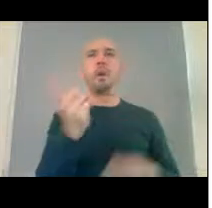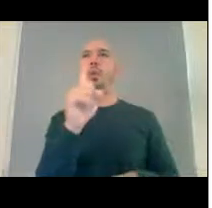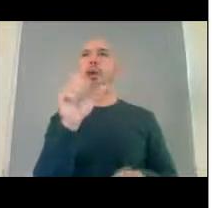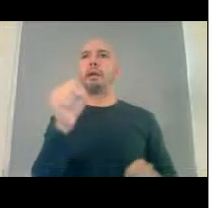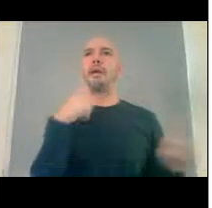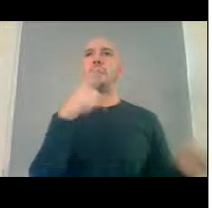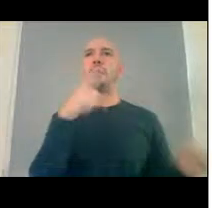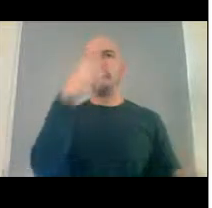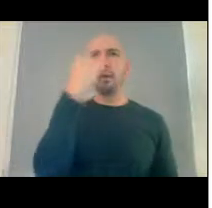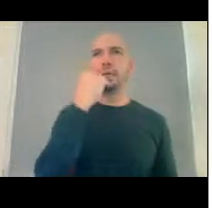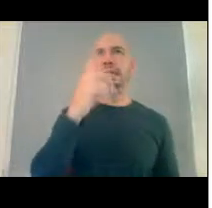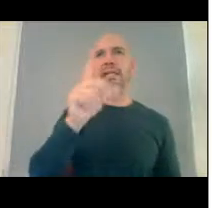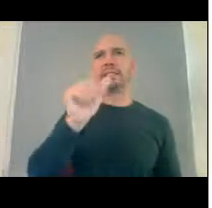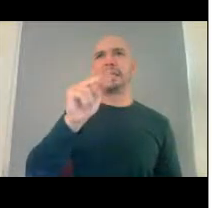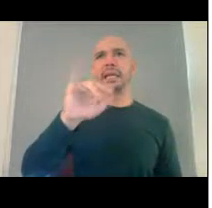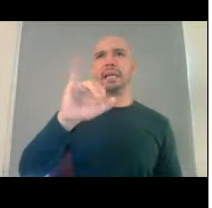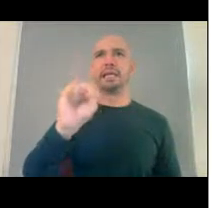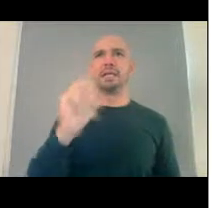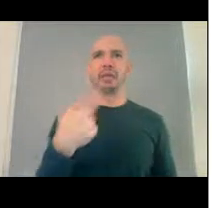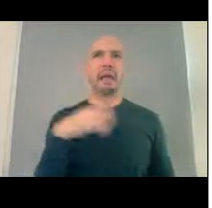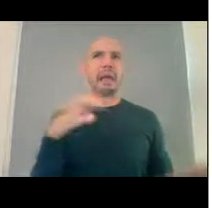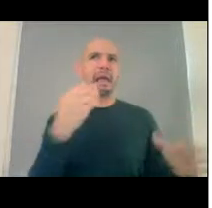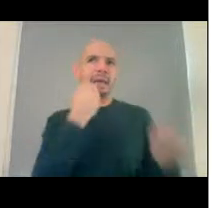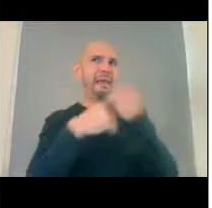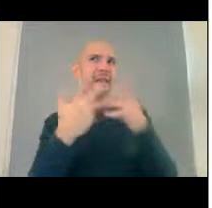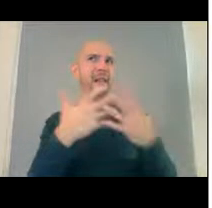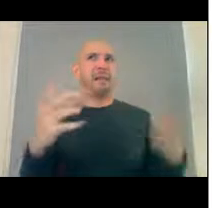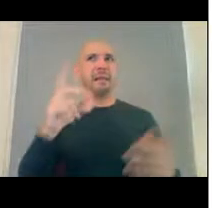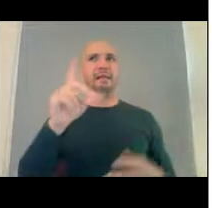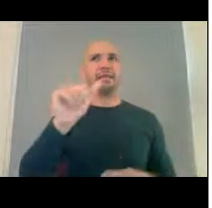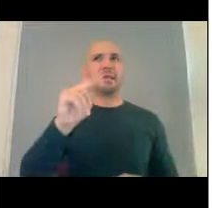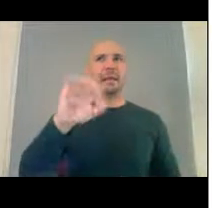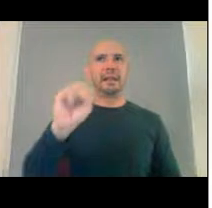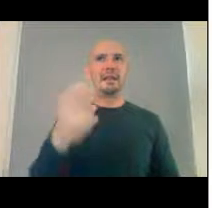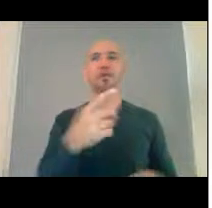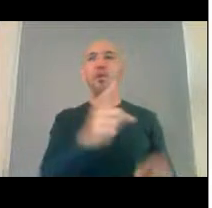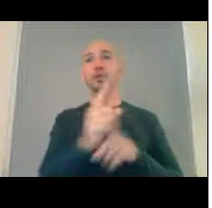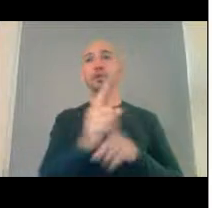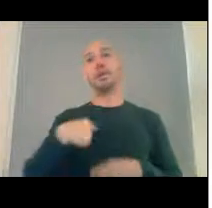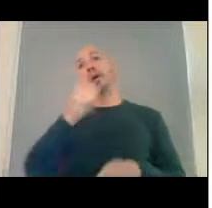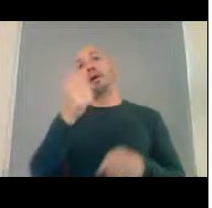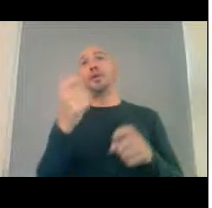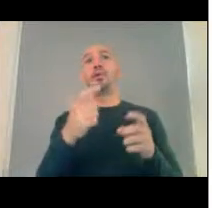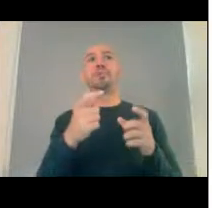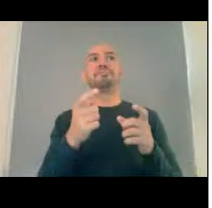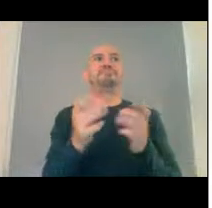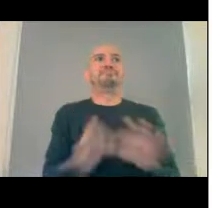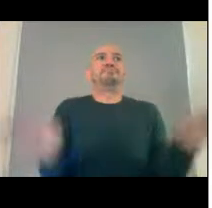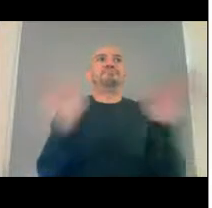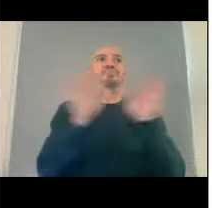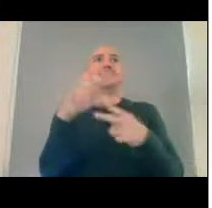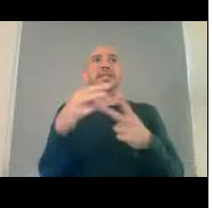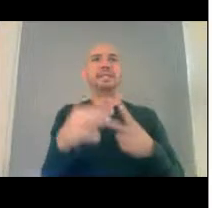that uh and then my other big decision was where to have lunch and so i i did a little bit of that too